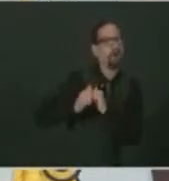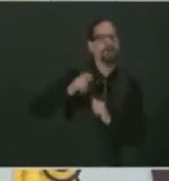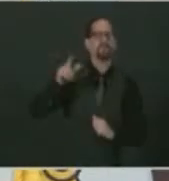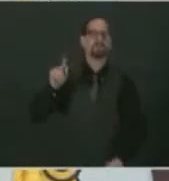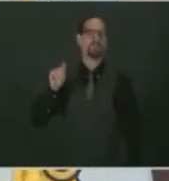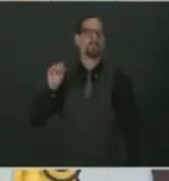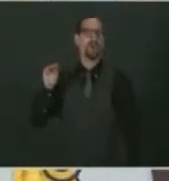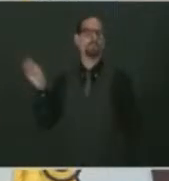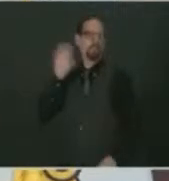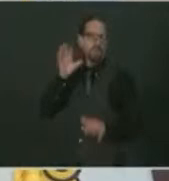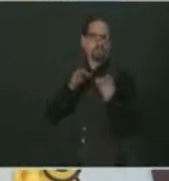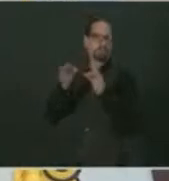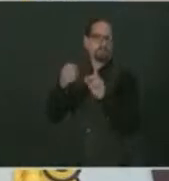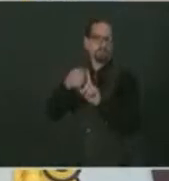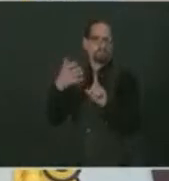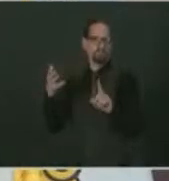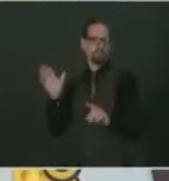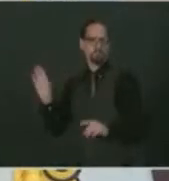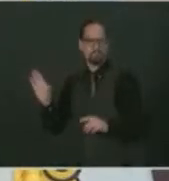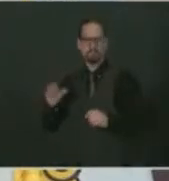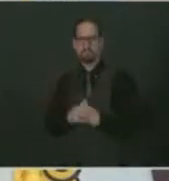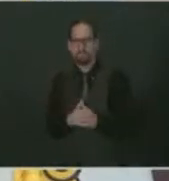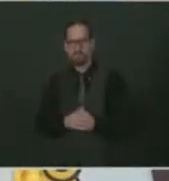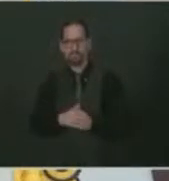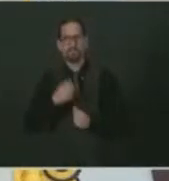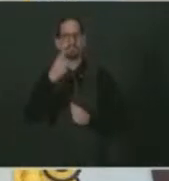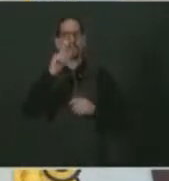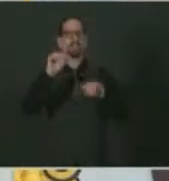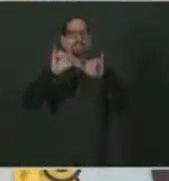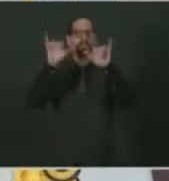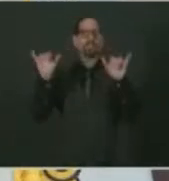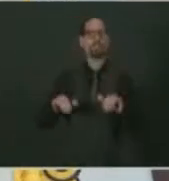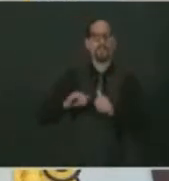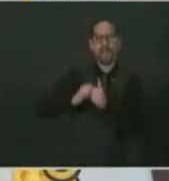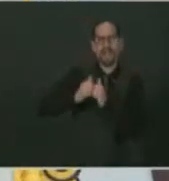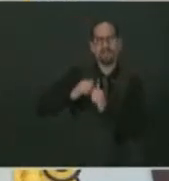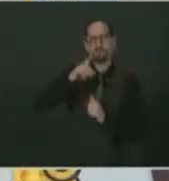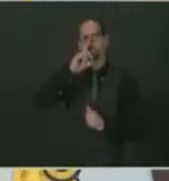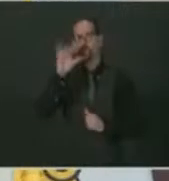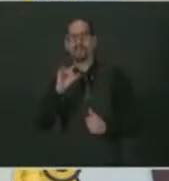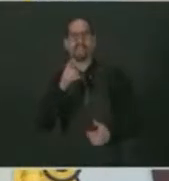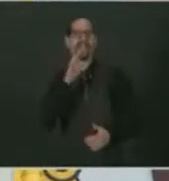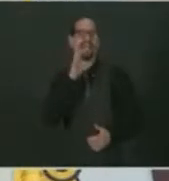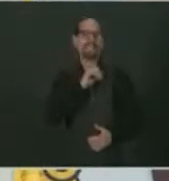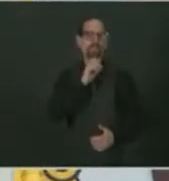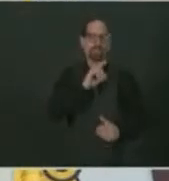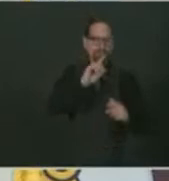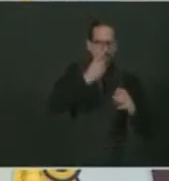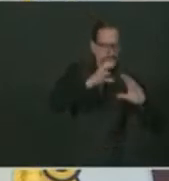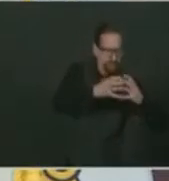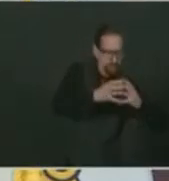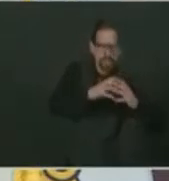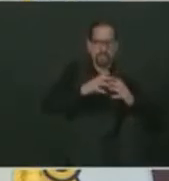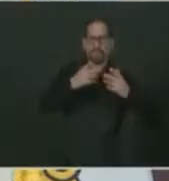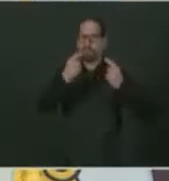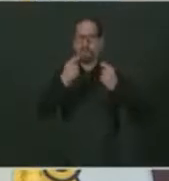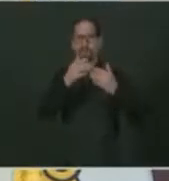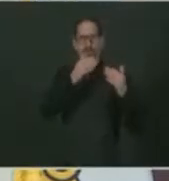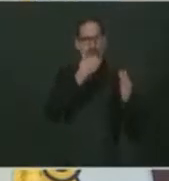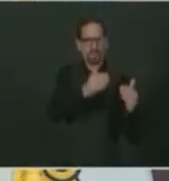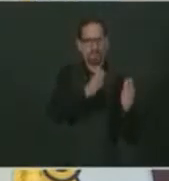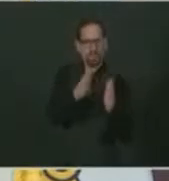prioritize individuals based on age and underlying health conditions. Next, I'd like to talk about local